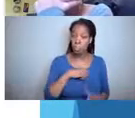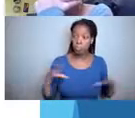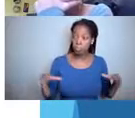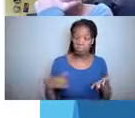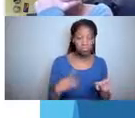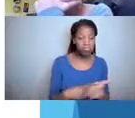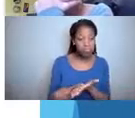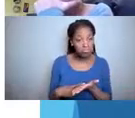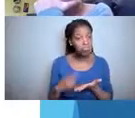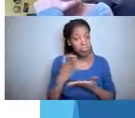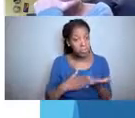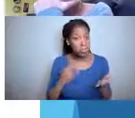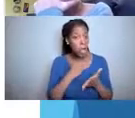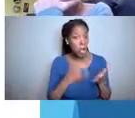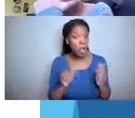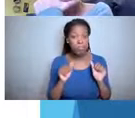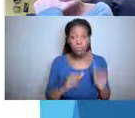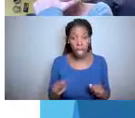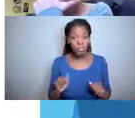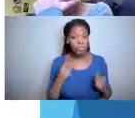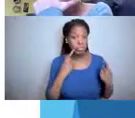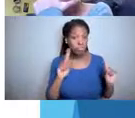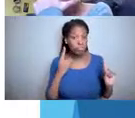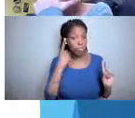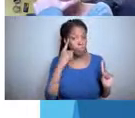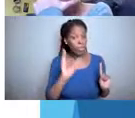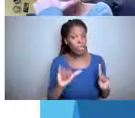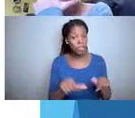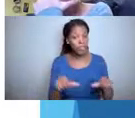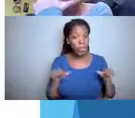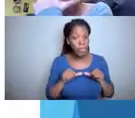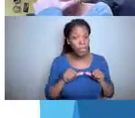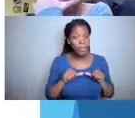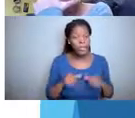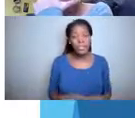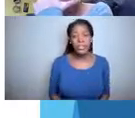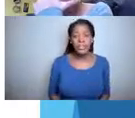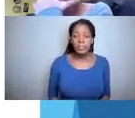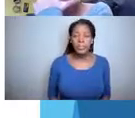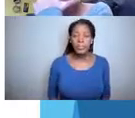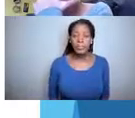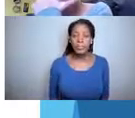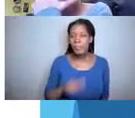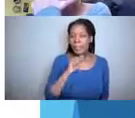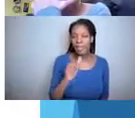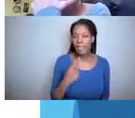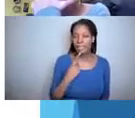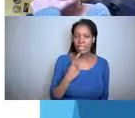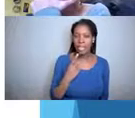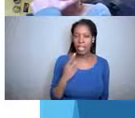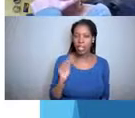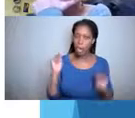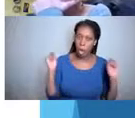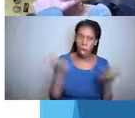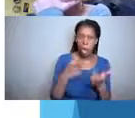artwork that could potentially be in the space as imagery that could potentially be in the space i wouldn't say necessarily that it we're only saying that that's what we're